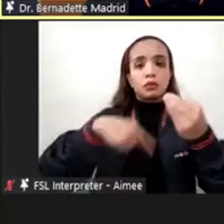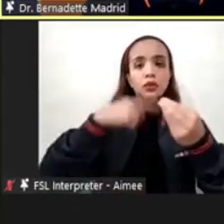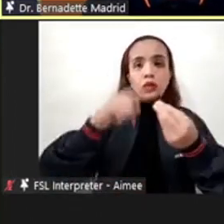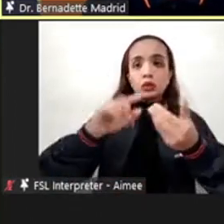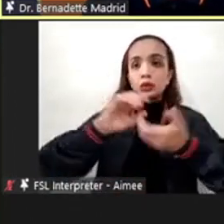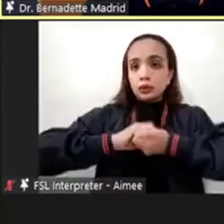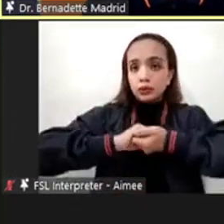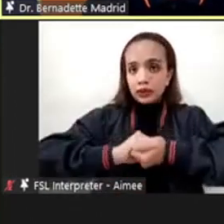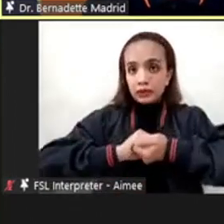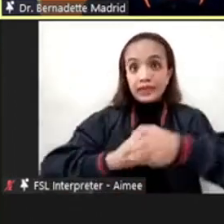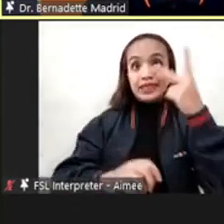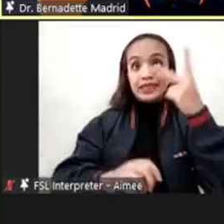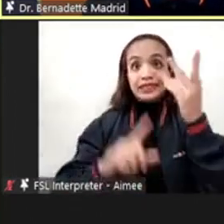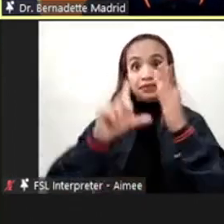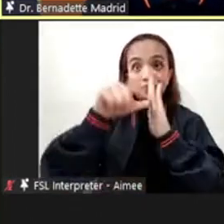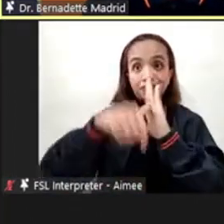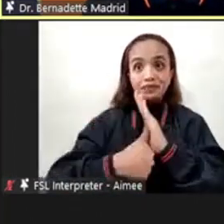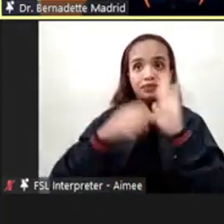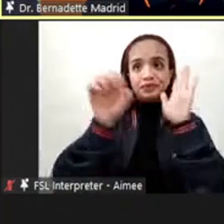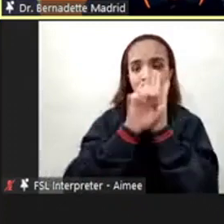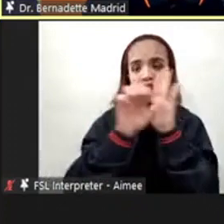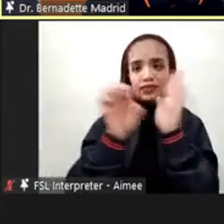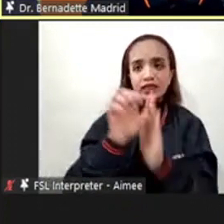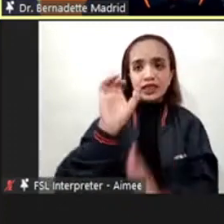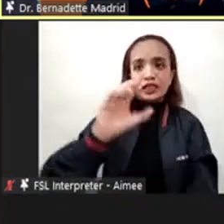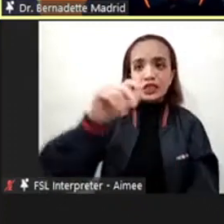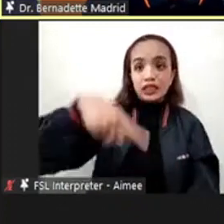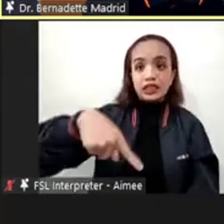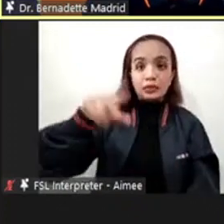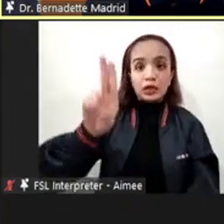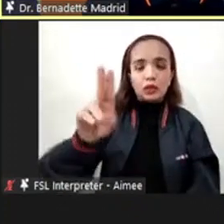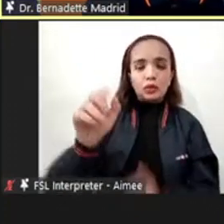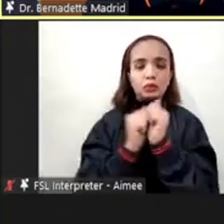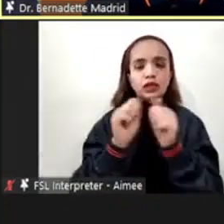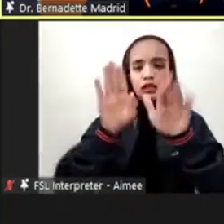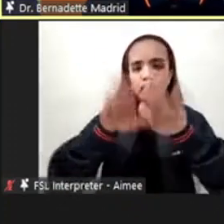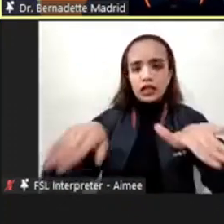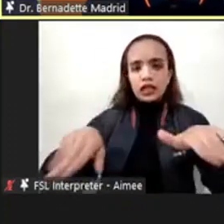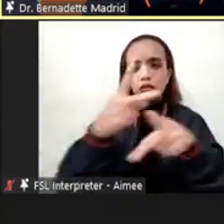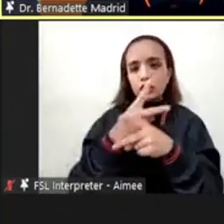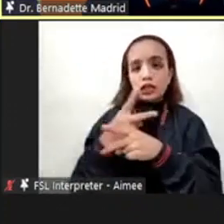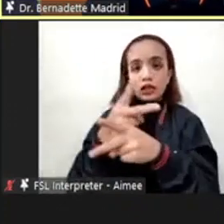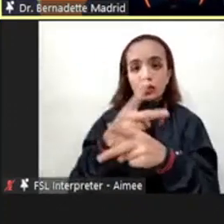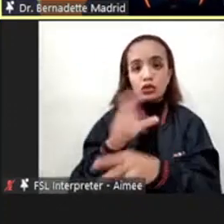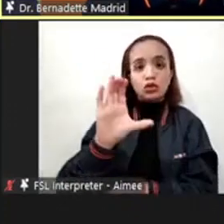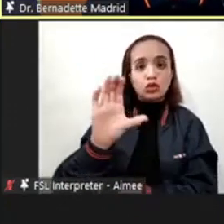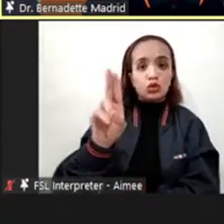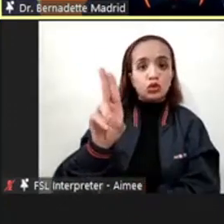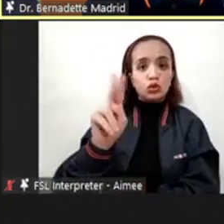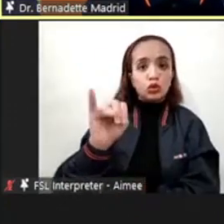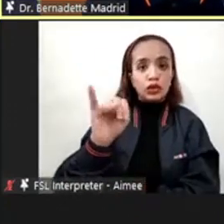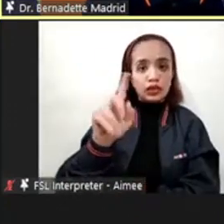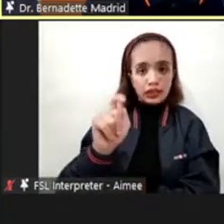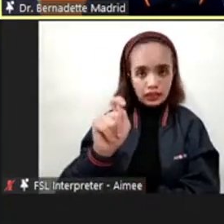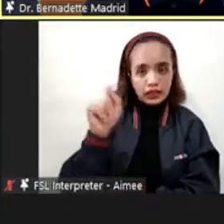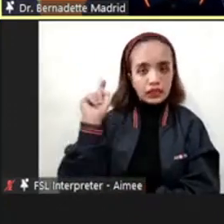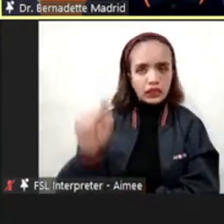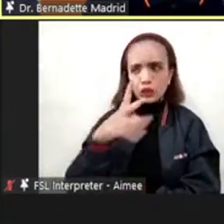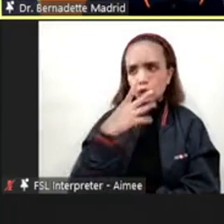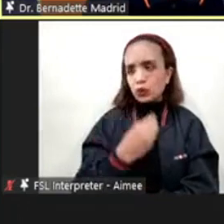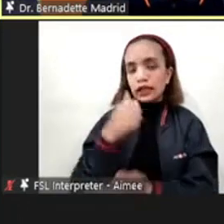see later in my example of CPU that we have a lot of partners who helped us during COVID.